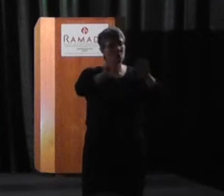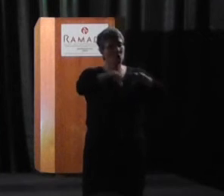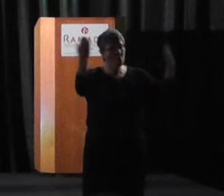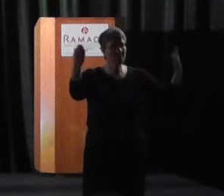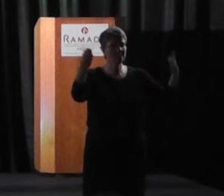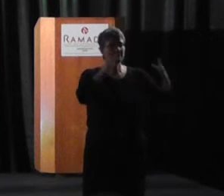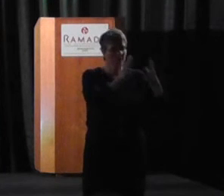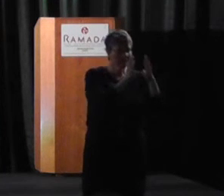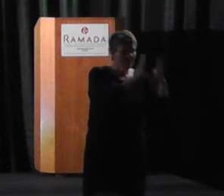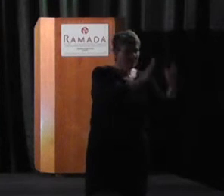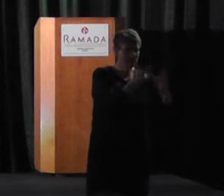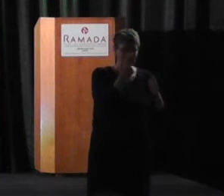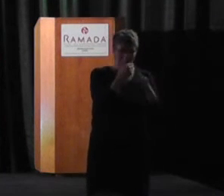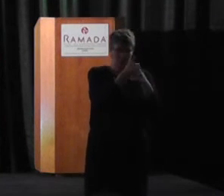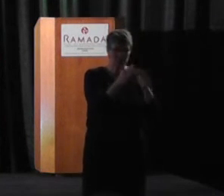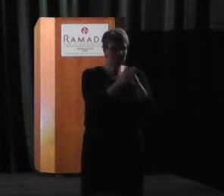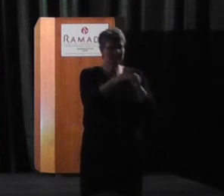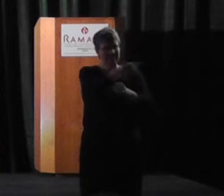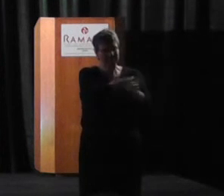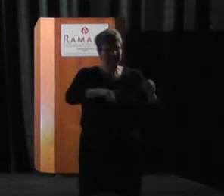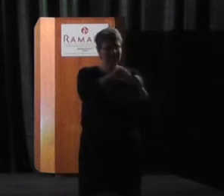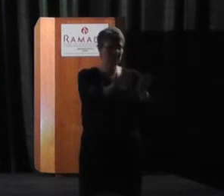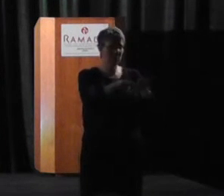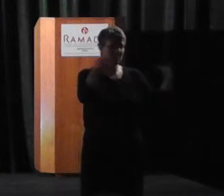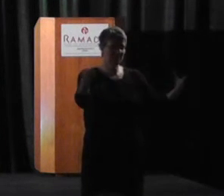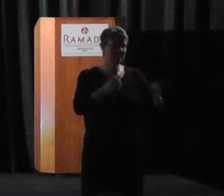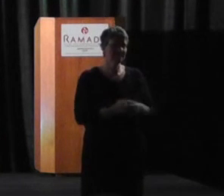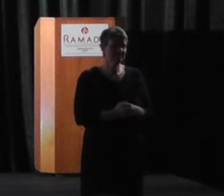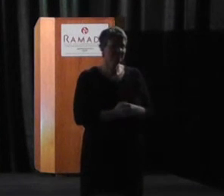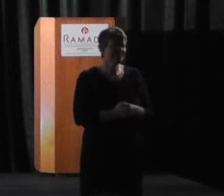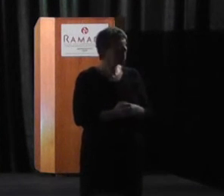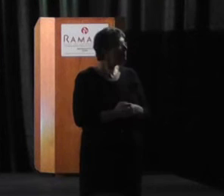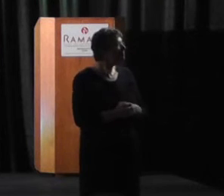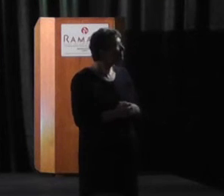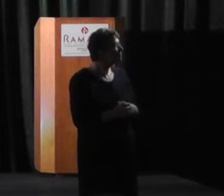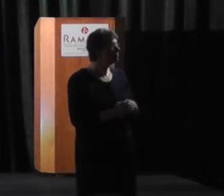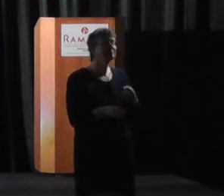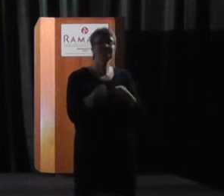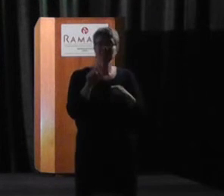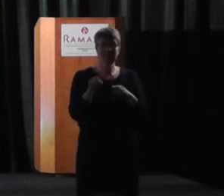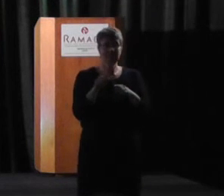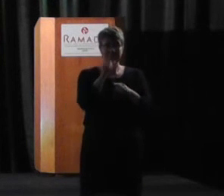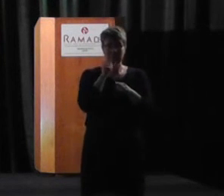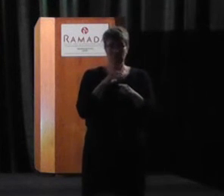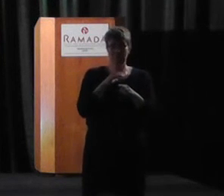open concept space. Eleanor's final request is an accessible bathroom on the main floor, big